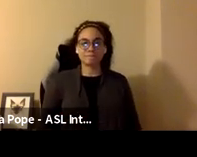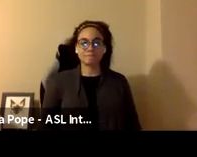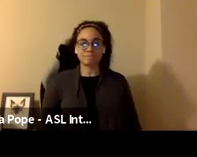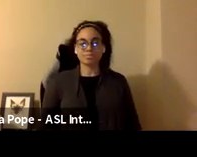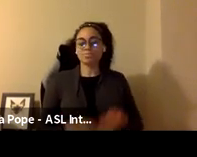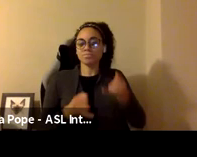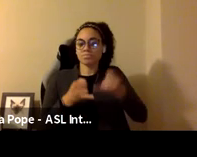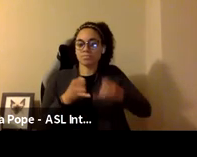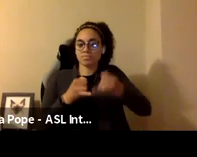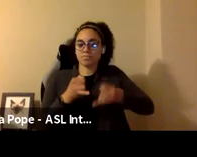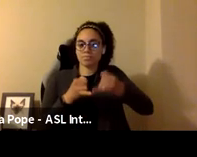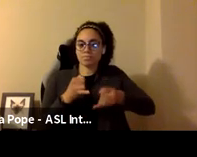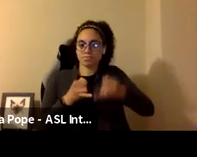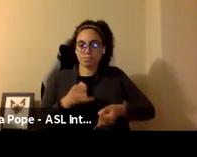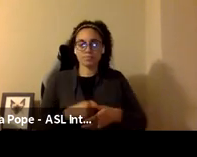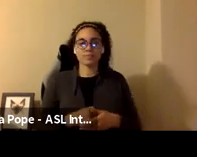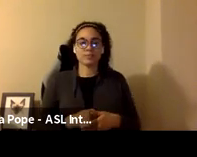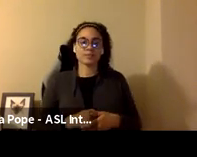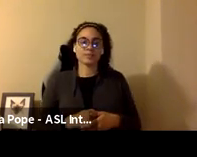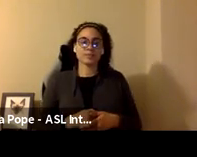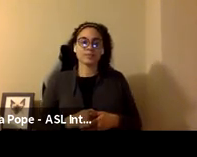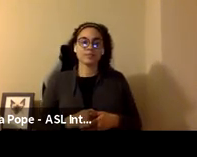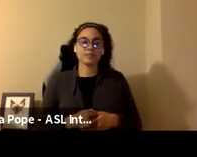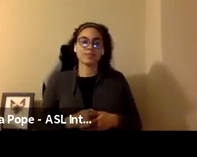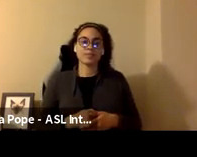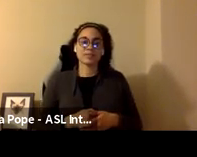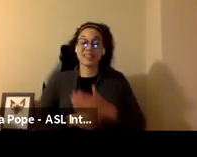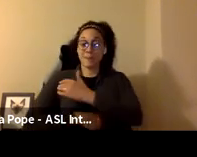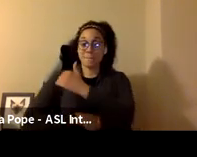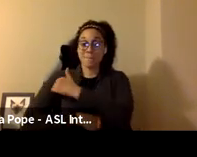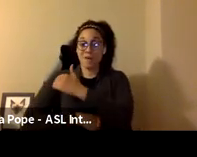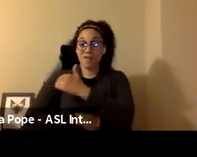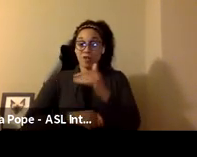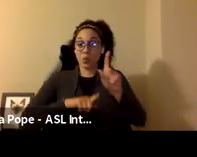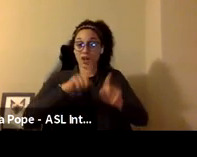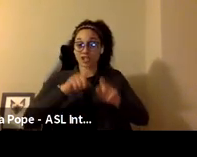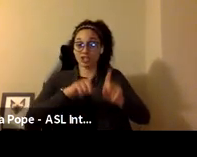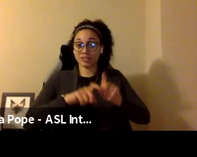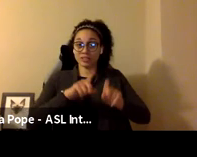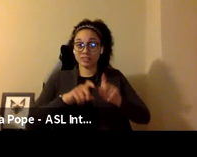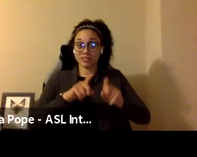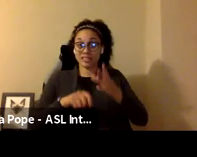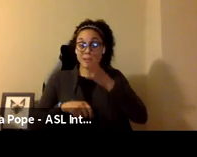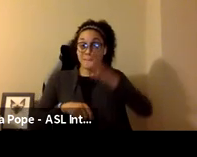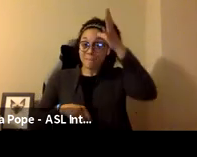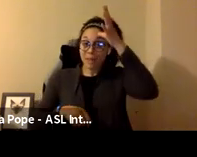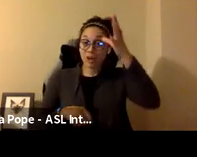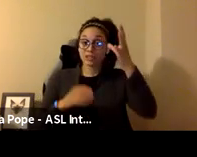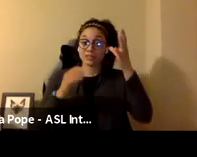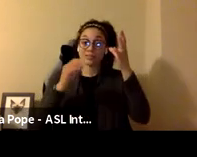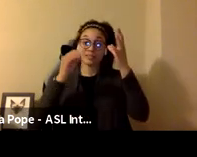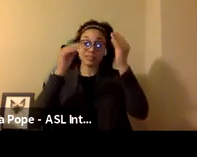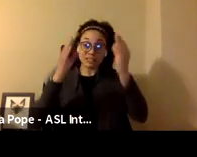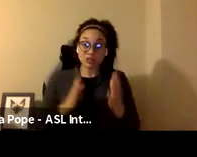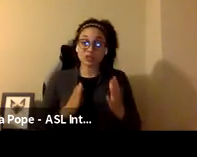Lastly, I live from a place of powerful questions. This is what I do all the time. As parents, as teachers, we often